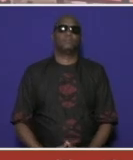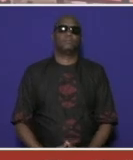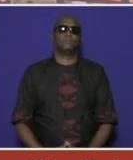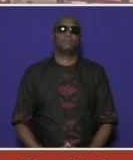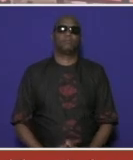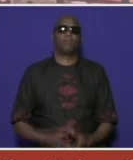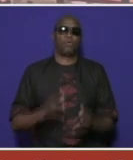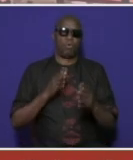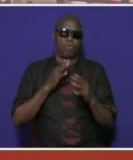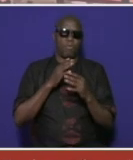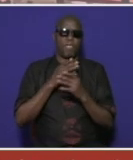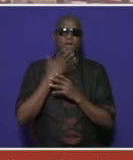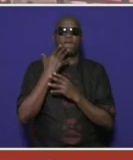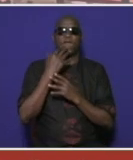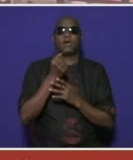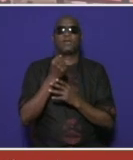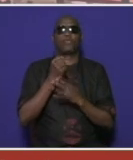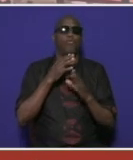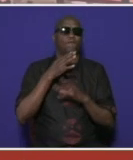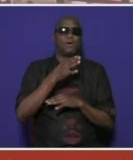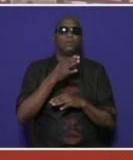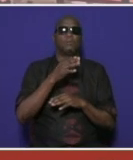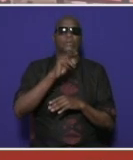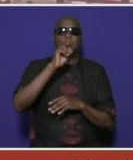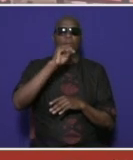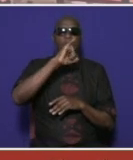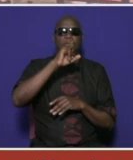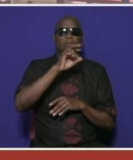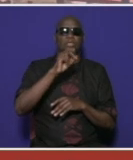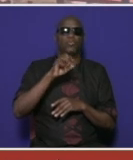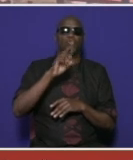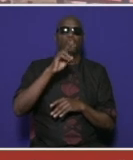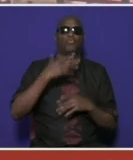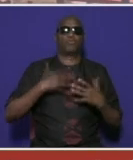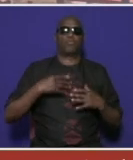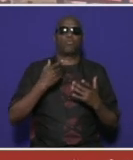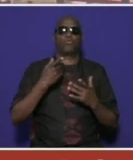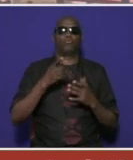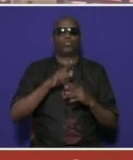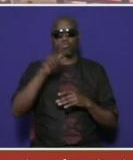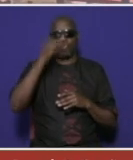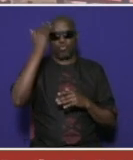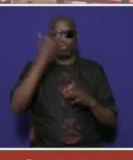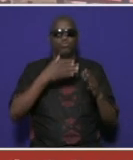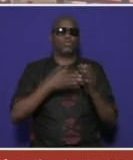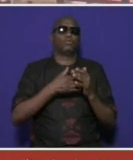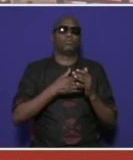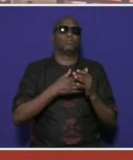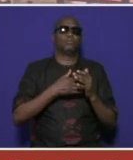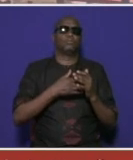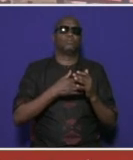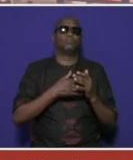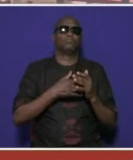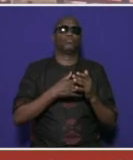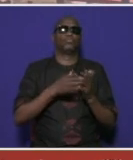Over 500 Njiru residents have moved to court seeking to stop their eviction from a 1,000-acre piece of land belonging to the family of the